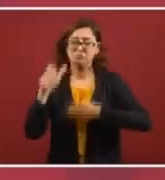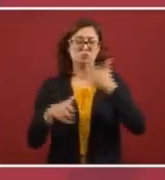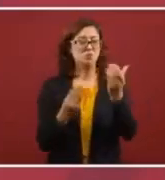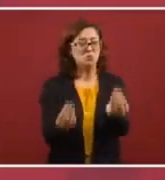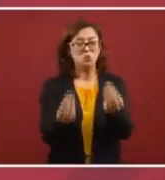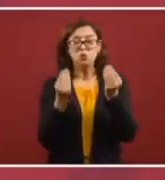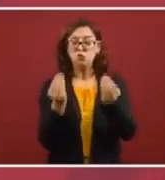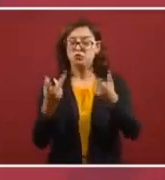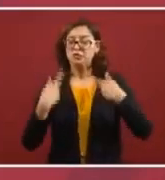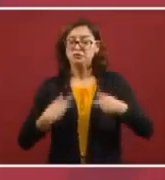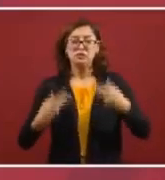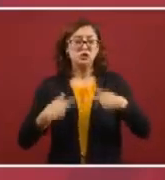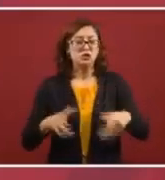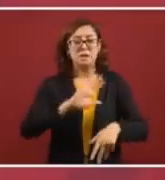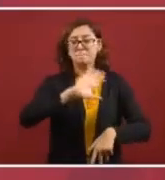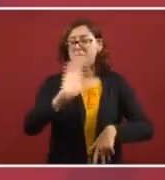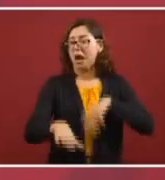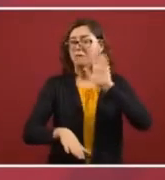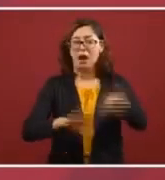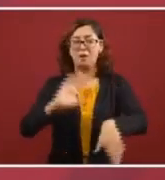And if we would have lost many lives,